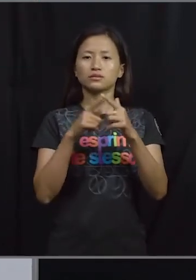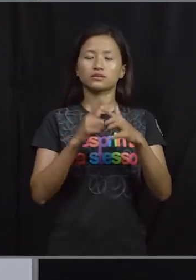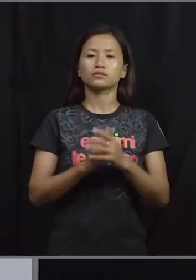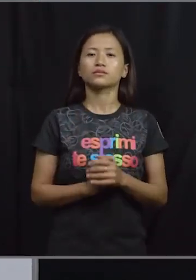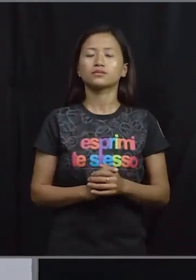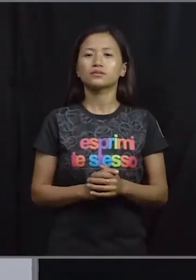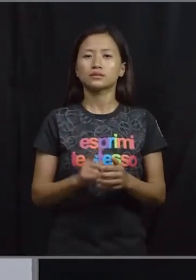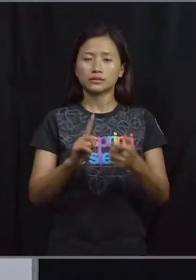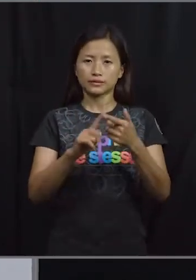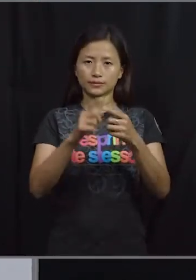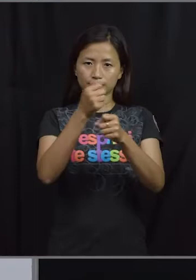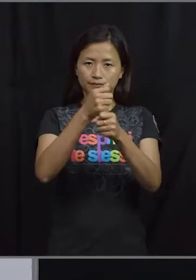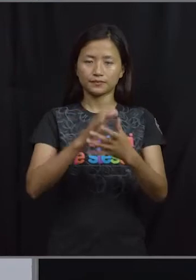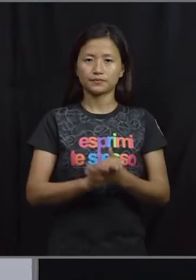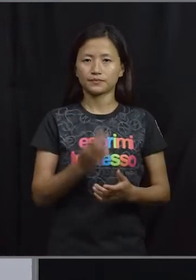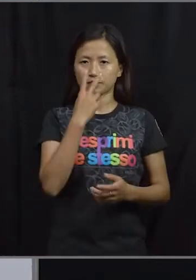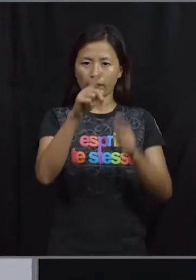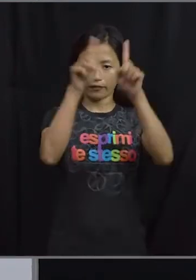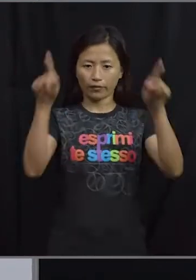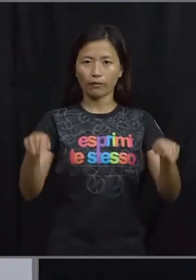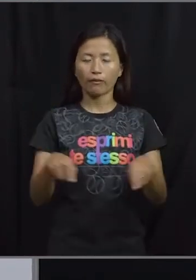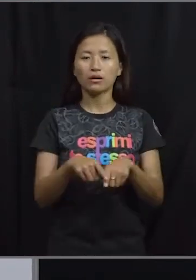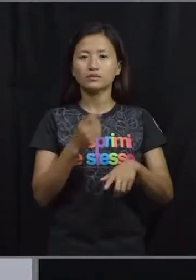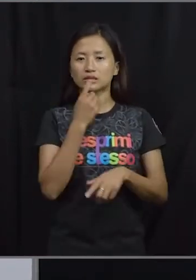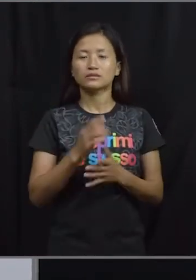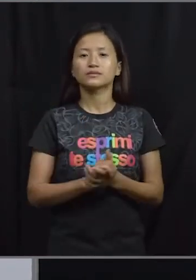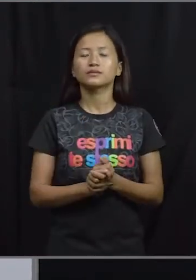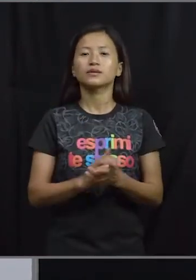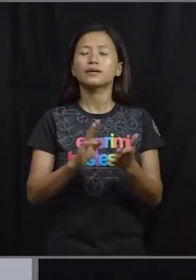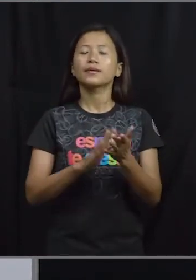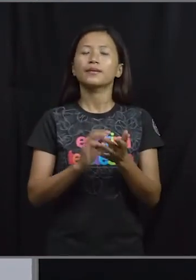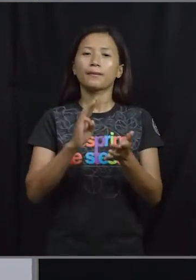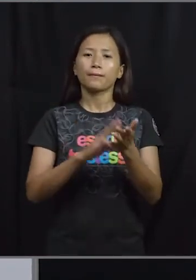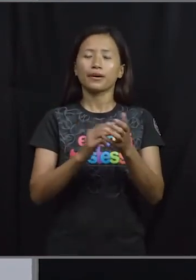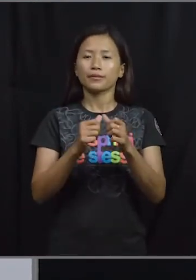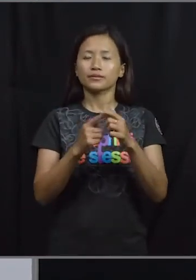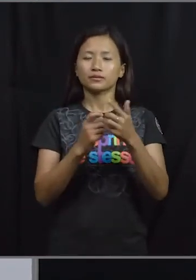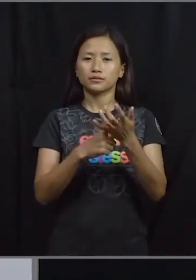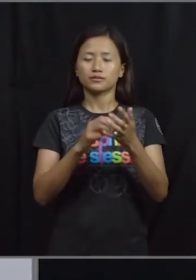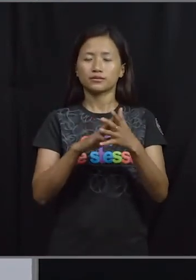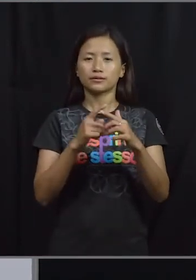Let me show you an example. Let us take a matrix A.